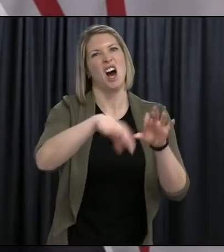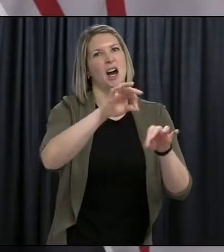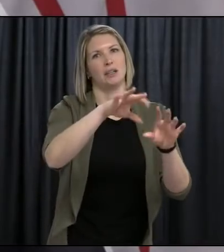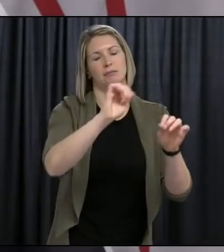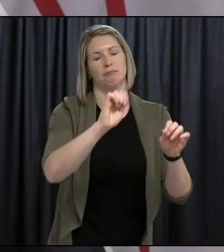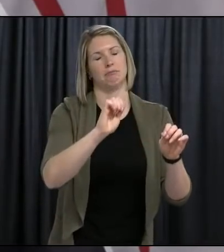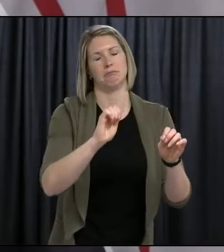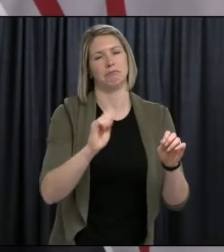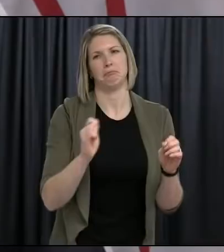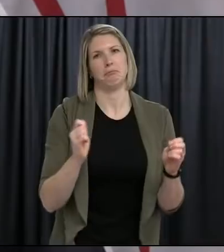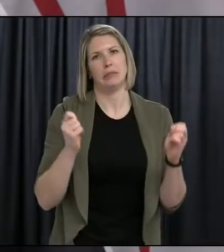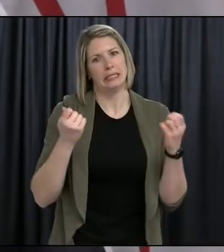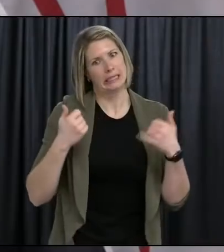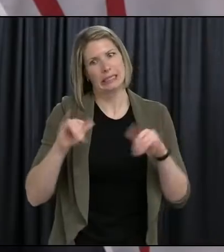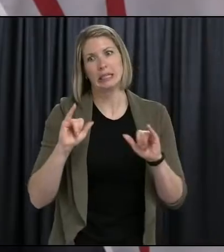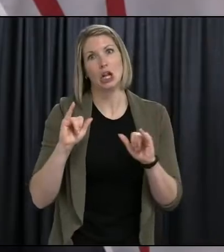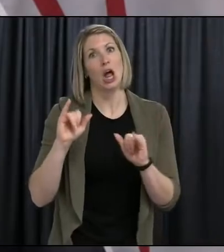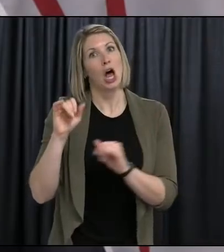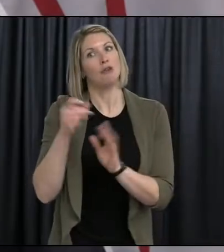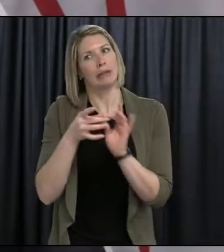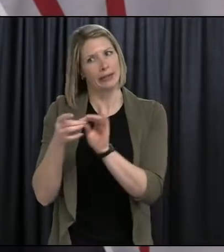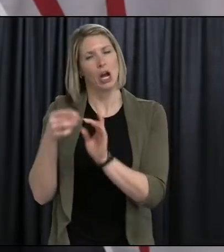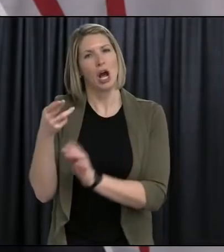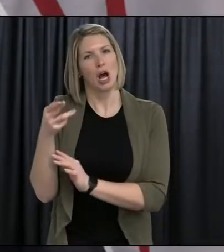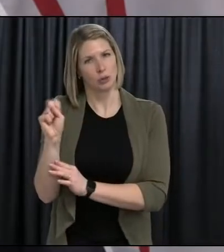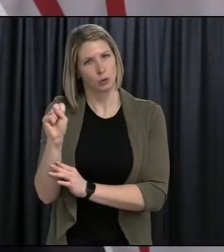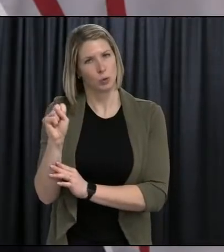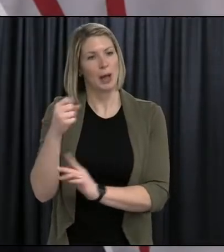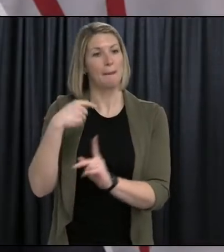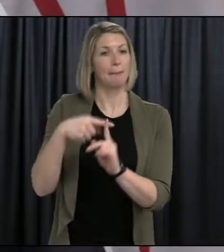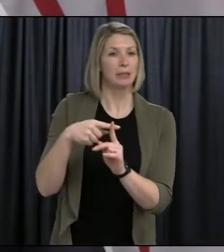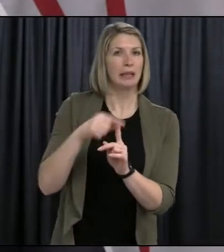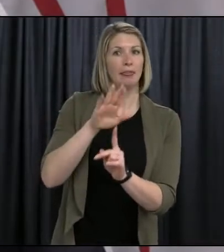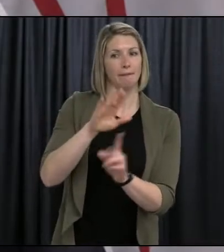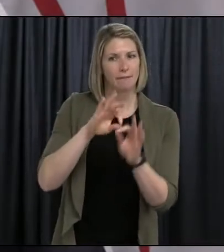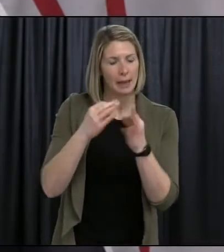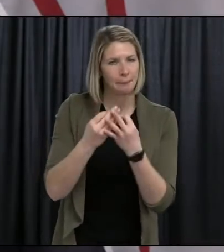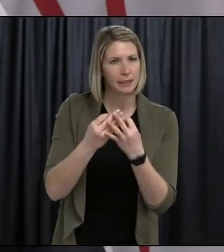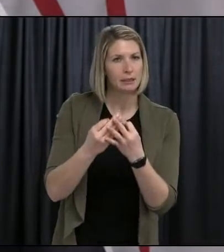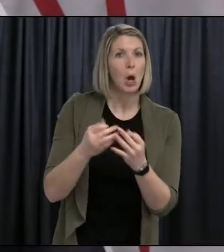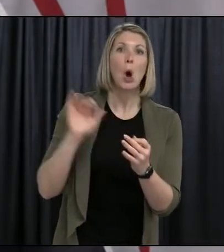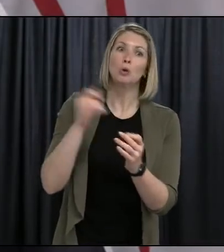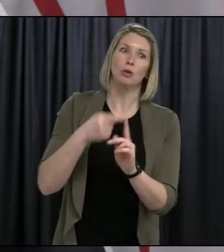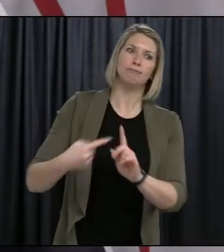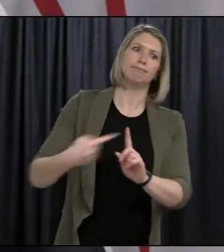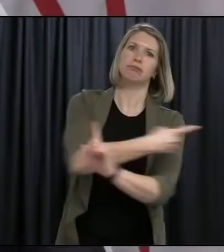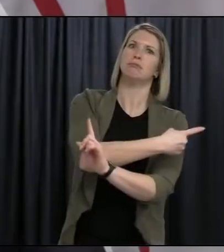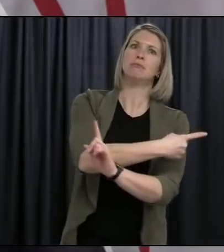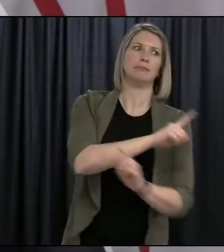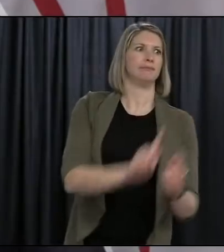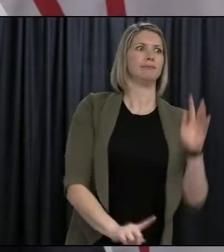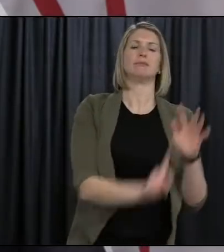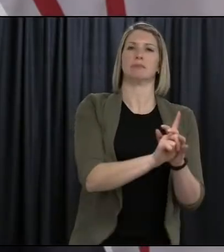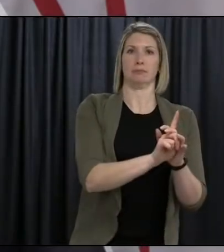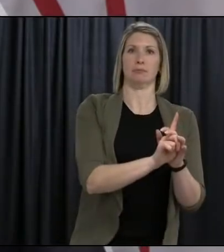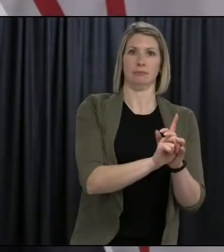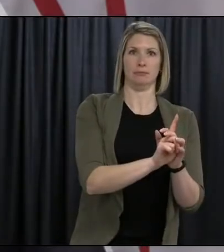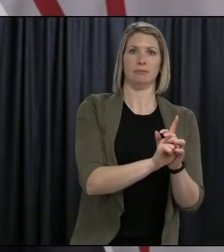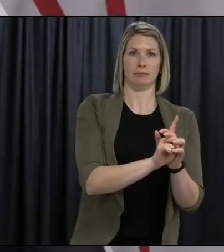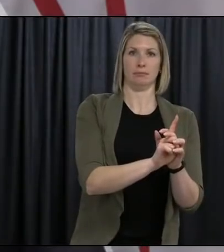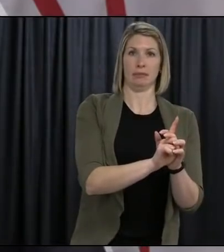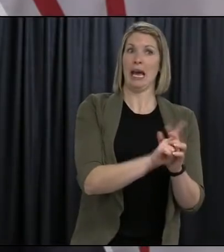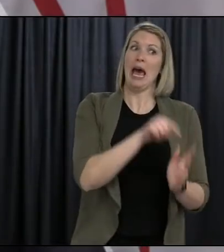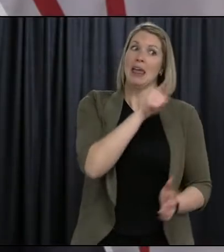seeing people who are symptomatic without any obvious exposures. They are certainly presenting for testing as